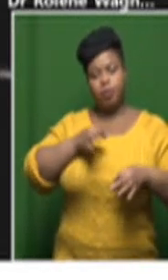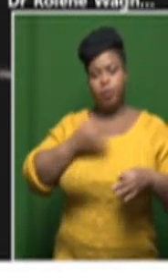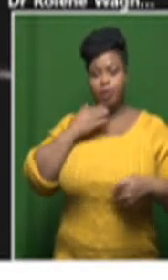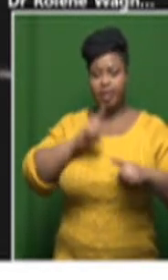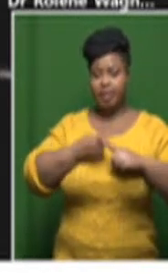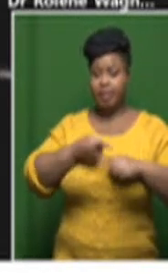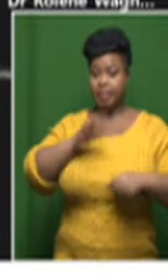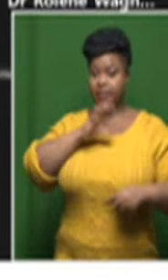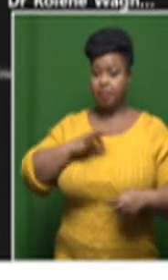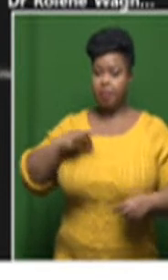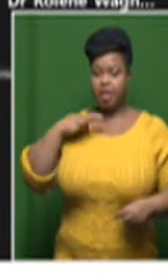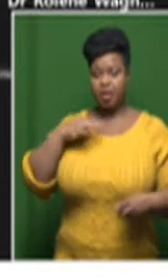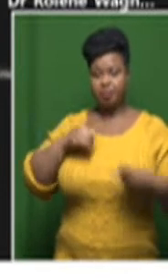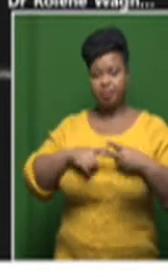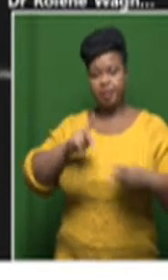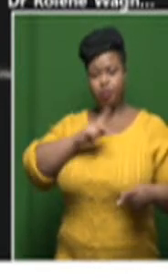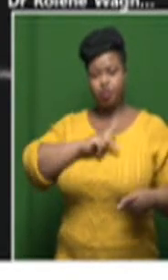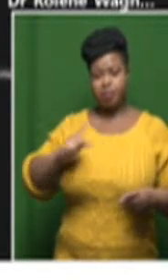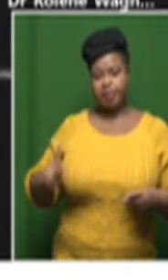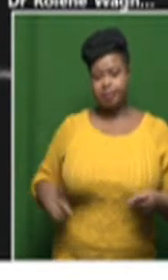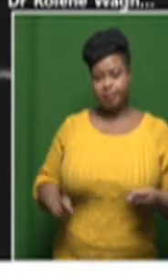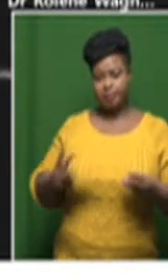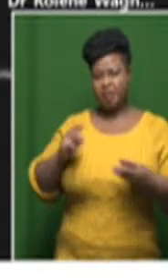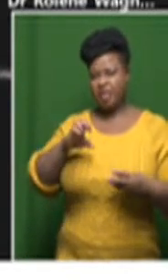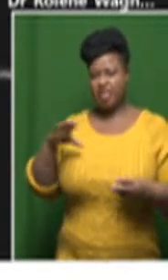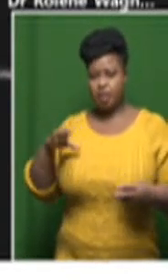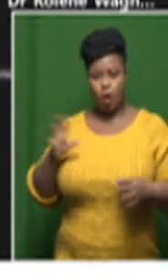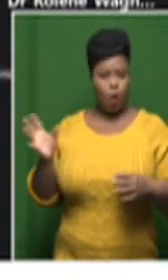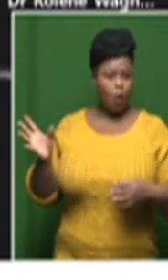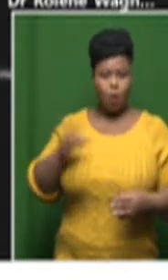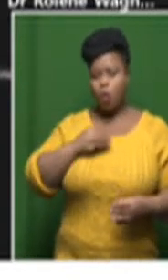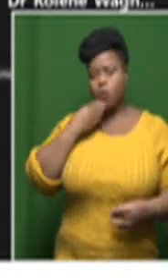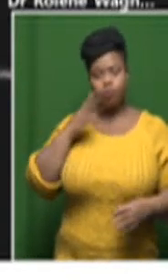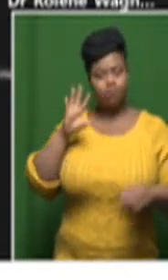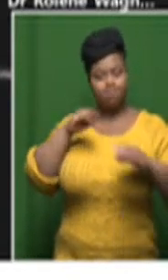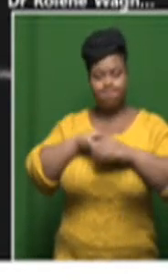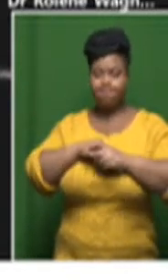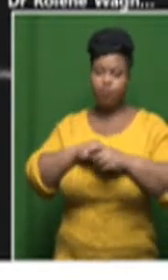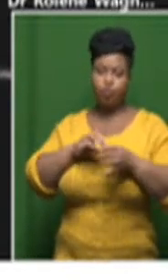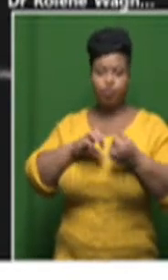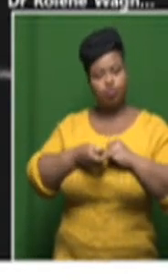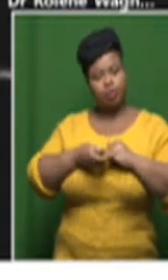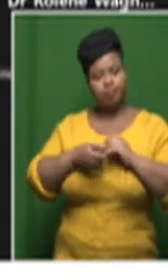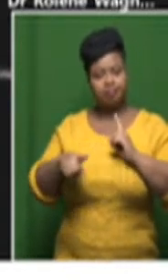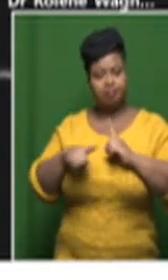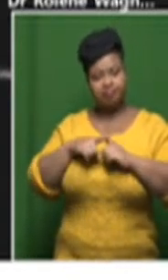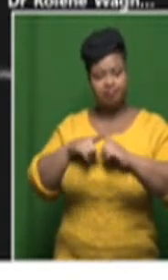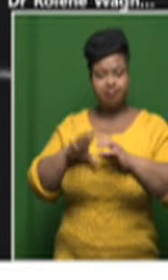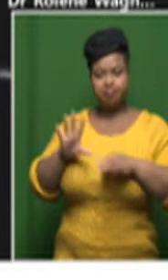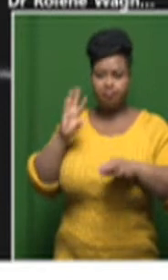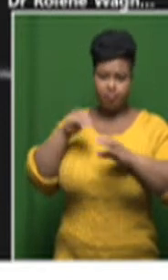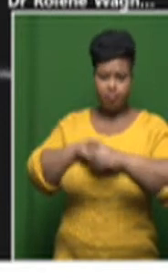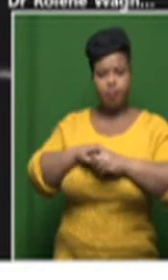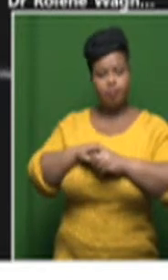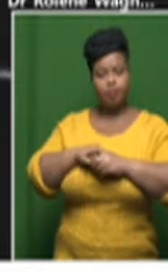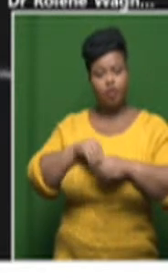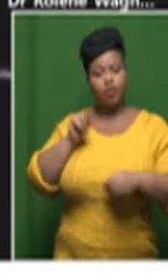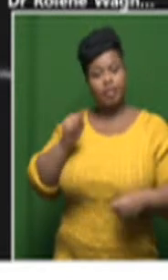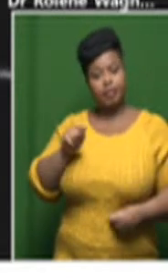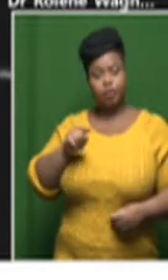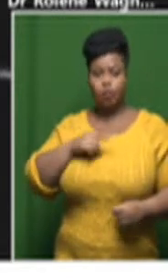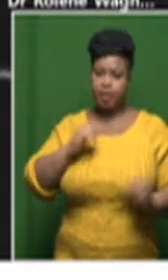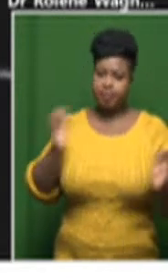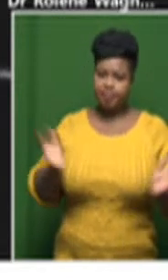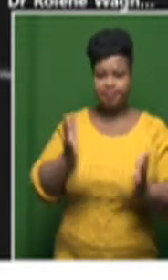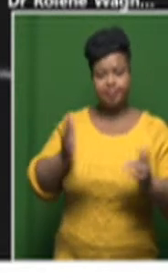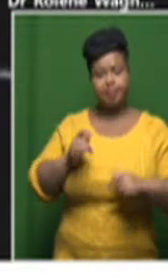executive mayors, our premier, our MECs, everyone has gotten on board to try and be part of this movement to